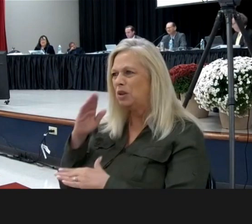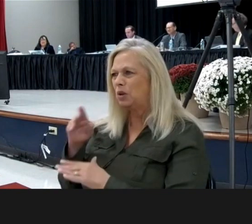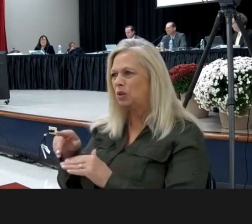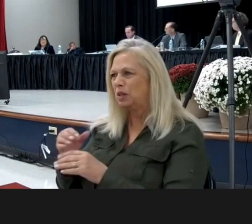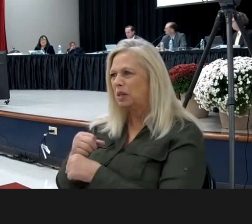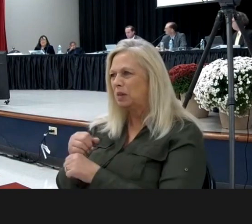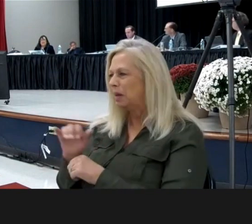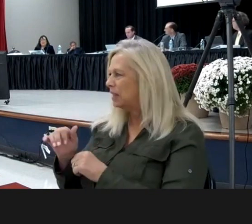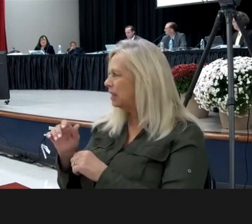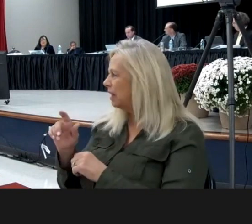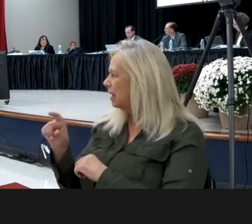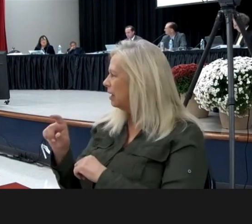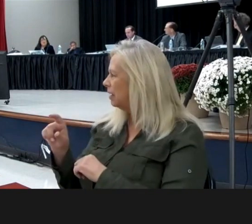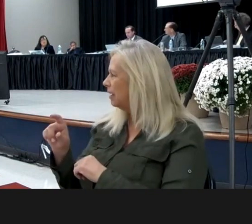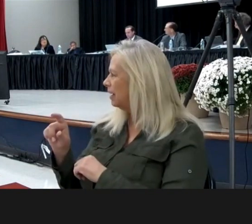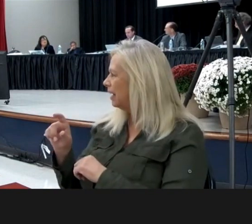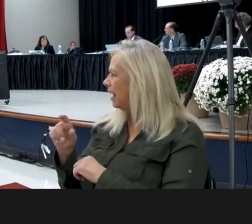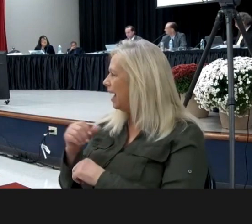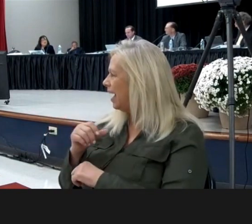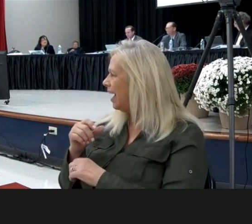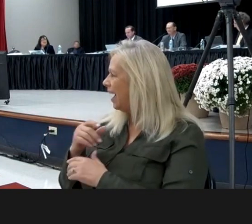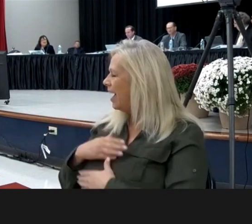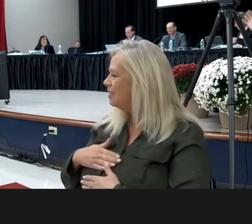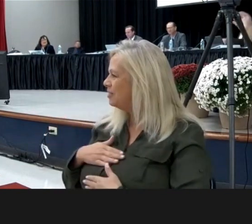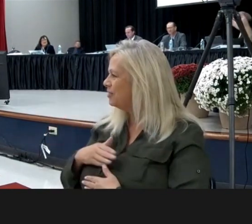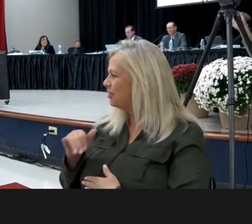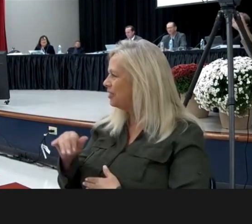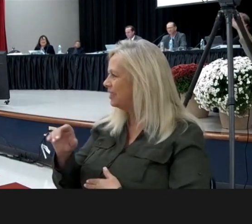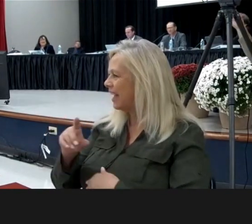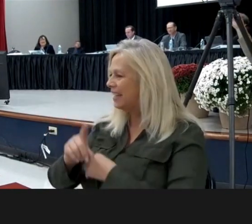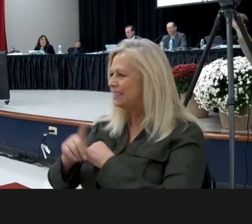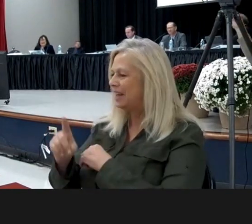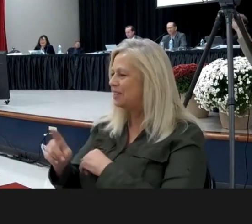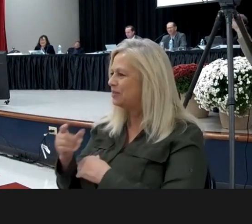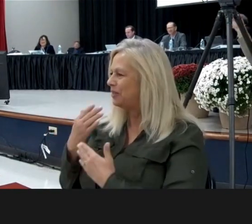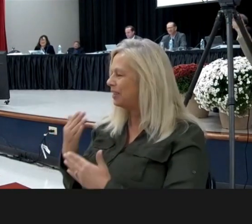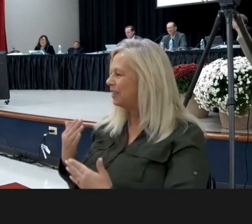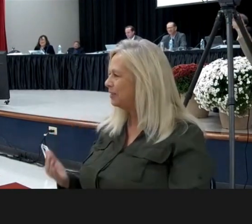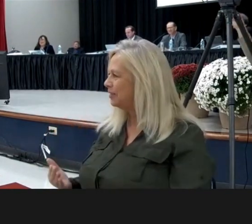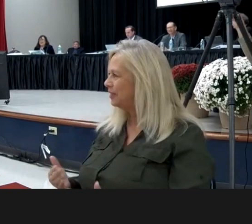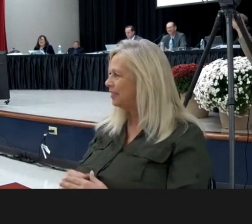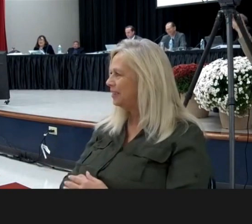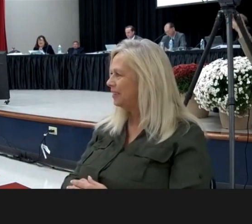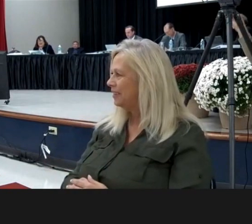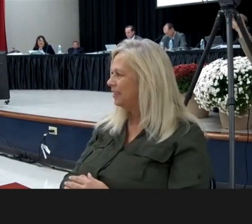shaped enjoyed items. that little dinosaur. Yeah. Thank you. Yeah. This is a highlight of my day.